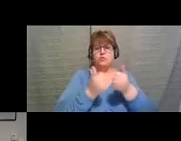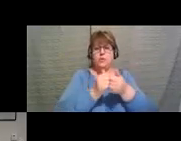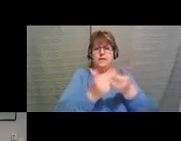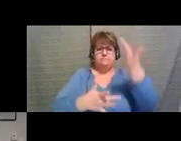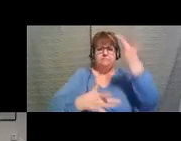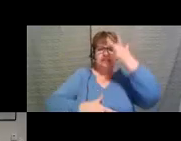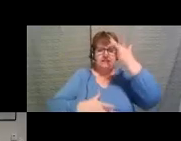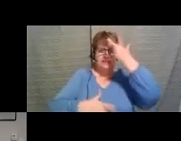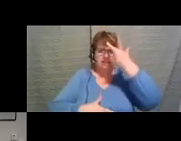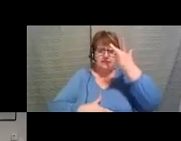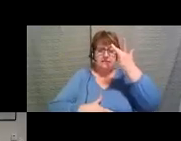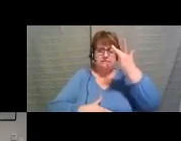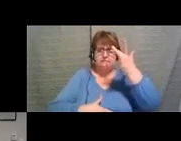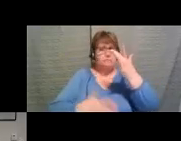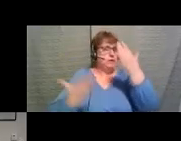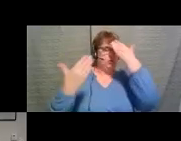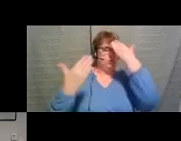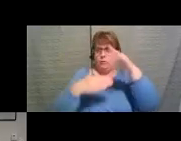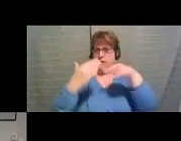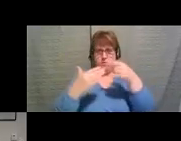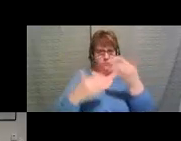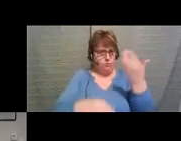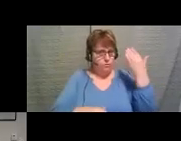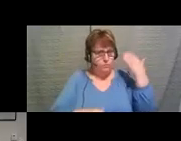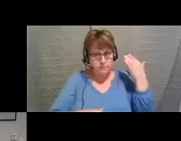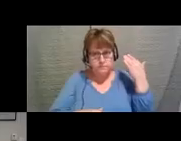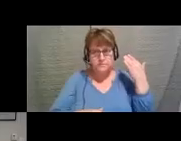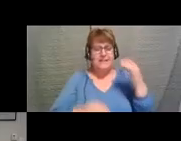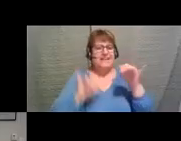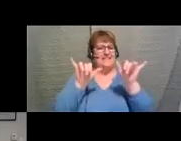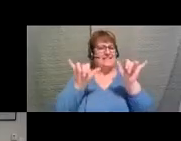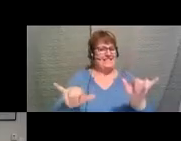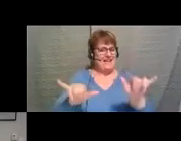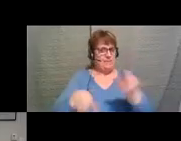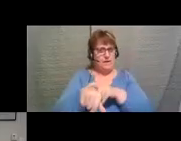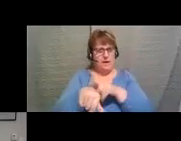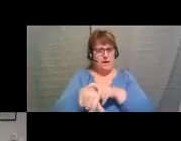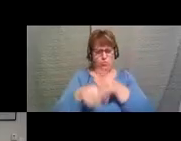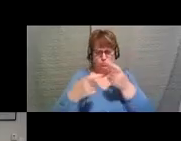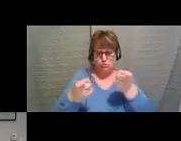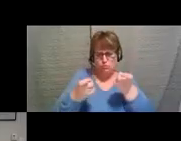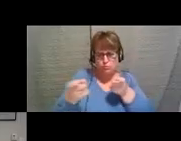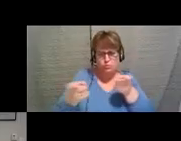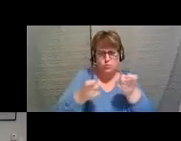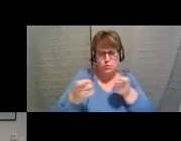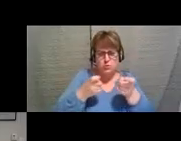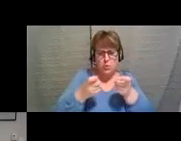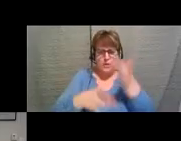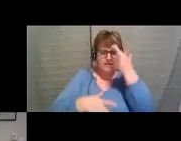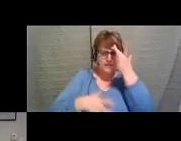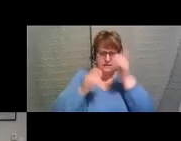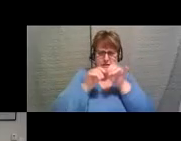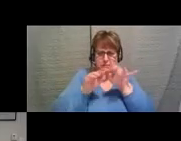that was not known before. At the same time, we're trying to control a disease. So